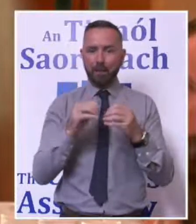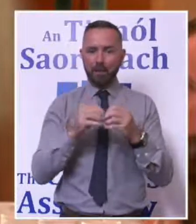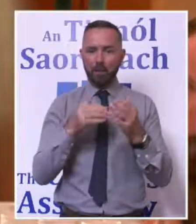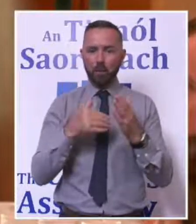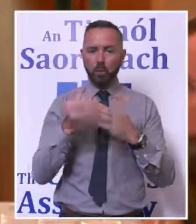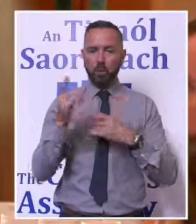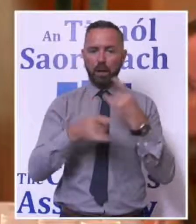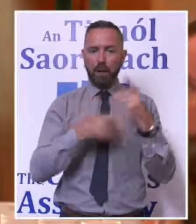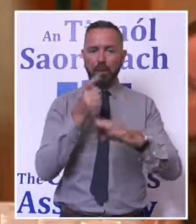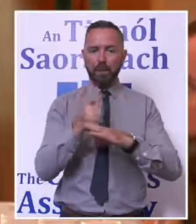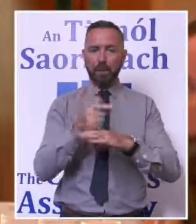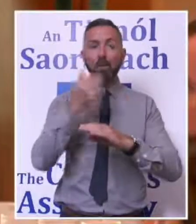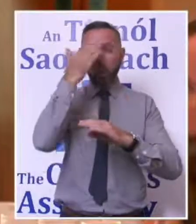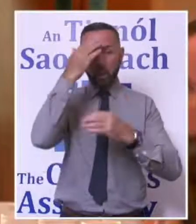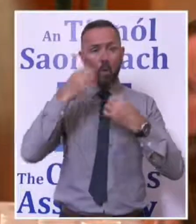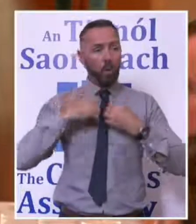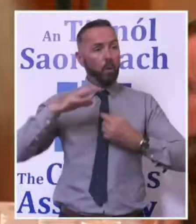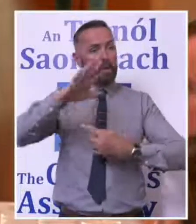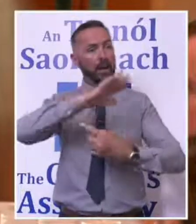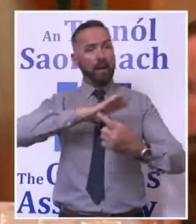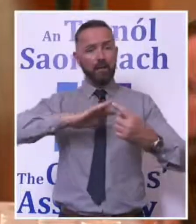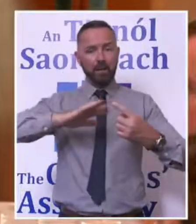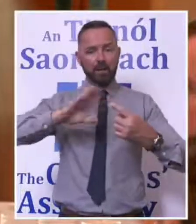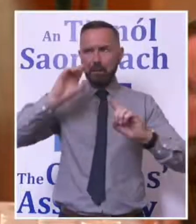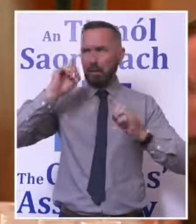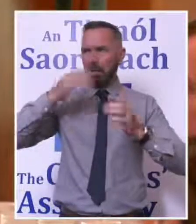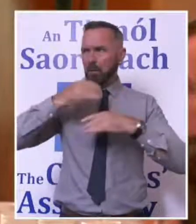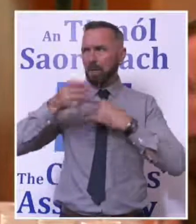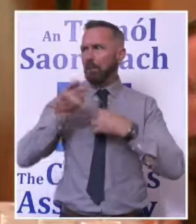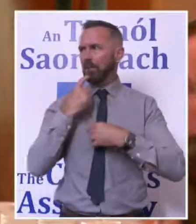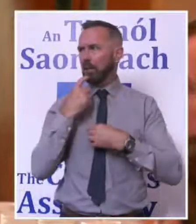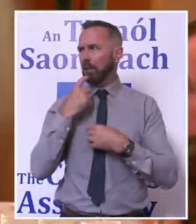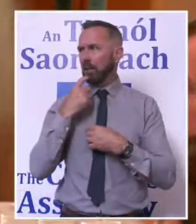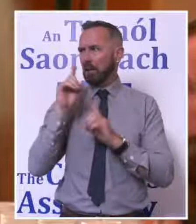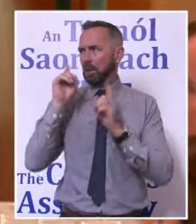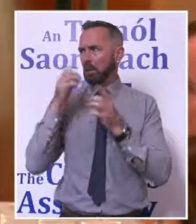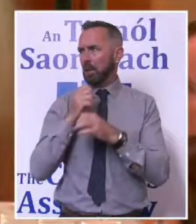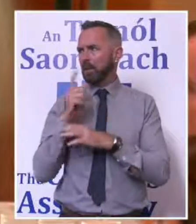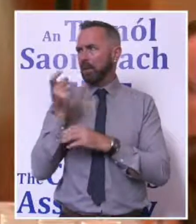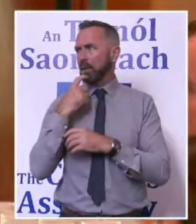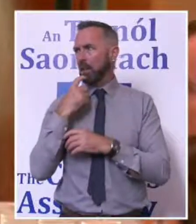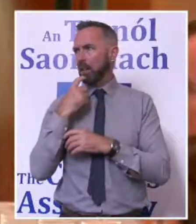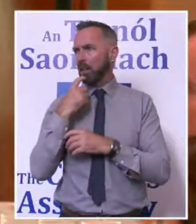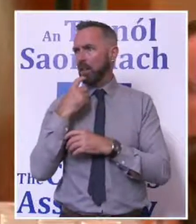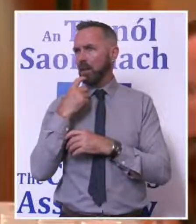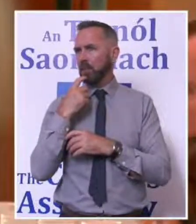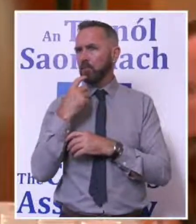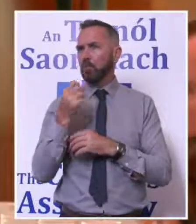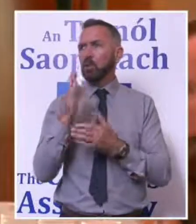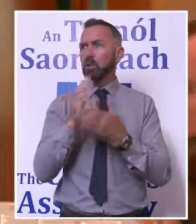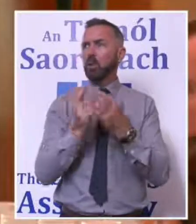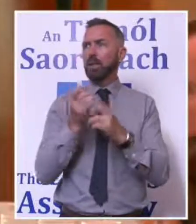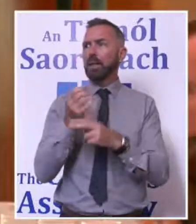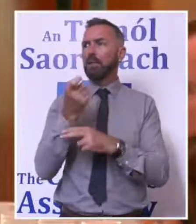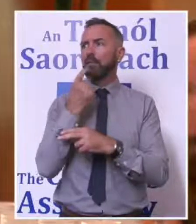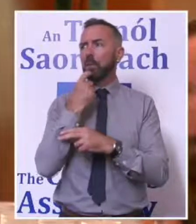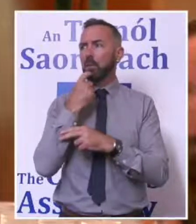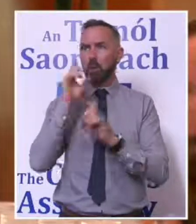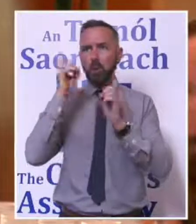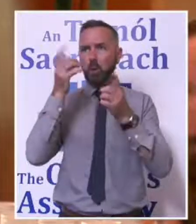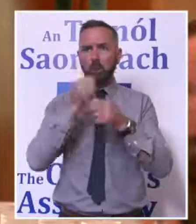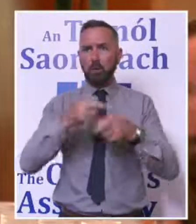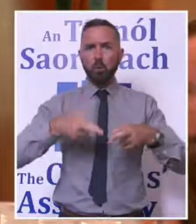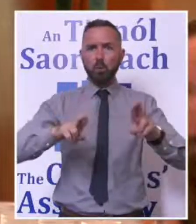happen there. We all know our own areas. I don't know what's happening in Fingal. Someone in Fingal would not be too well versed maybe on roads